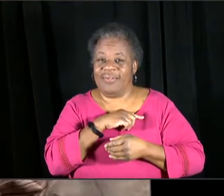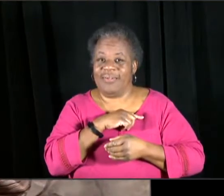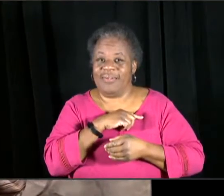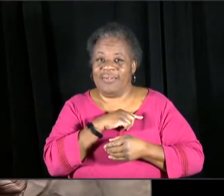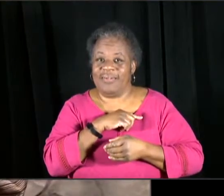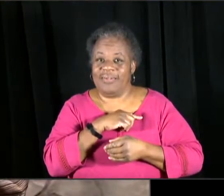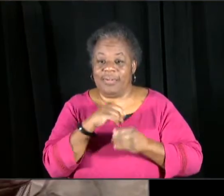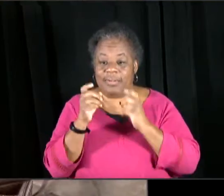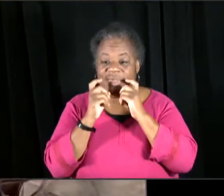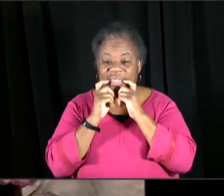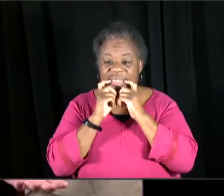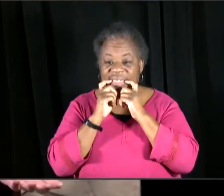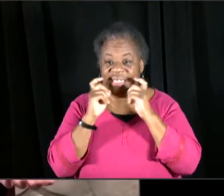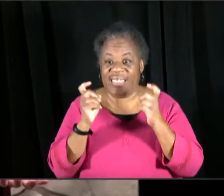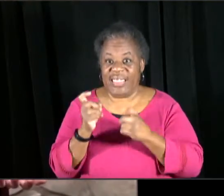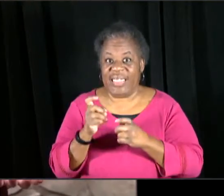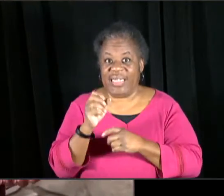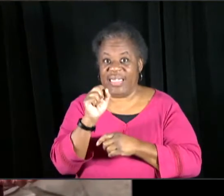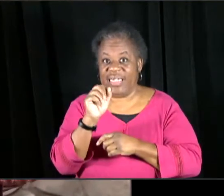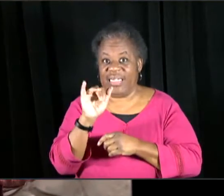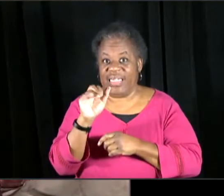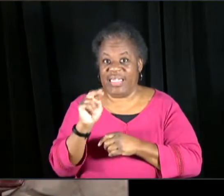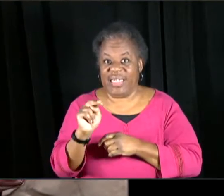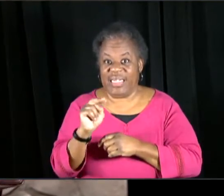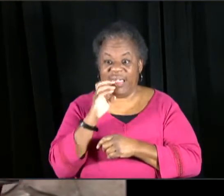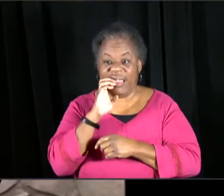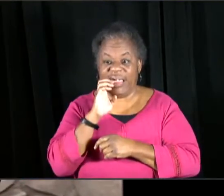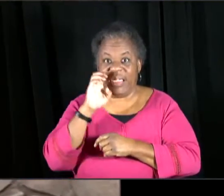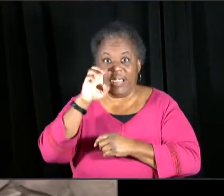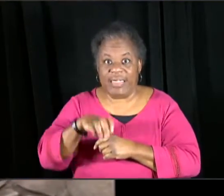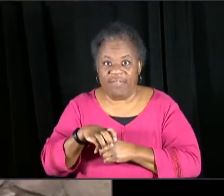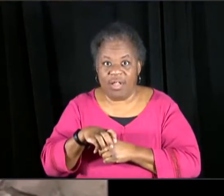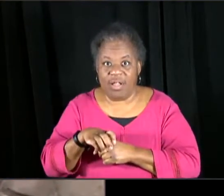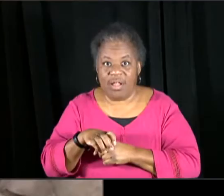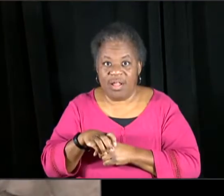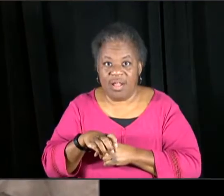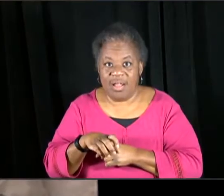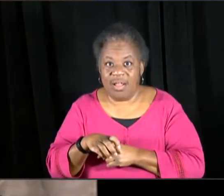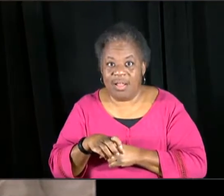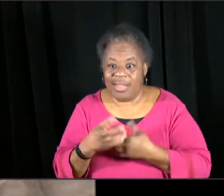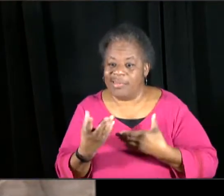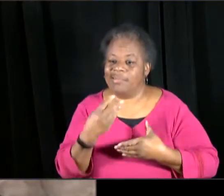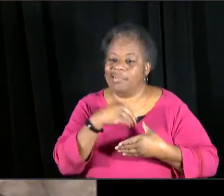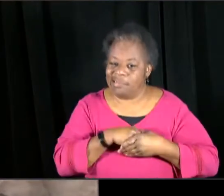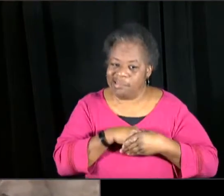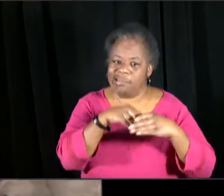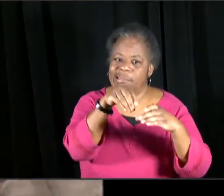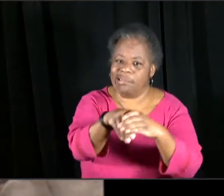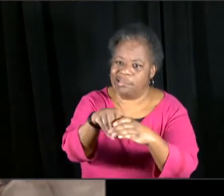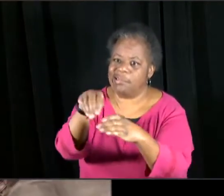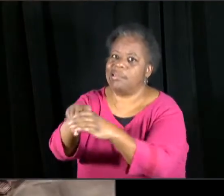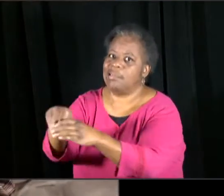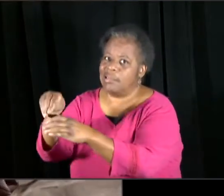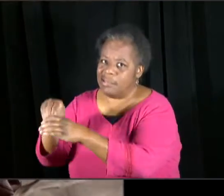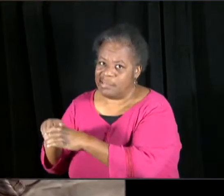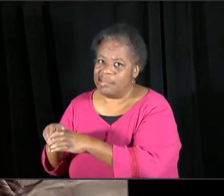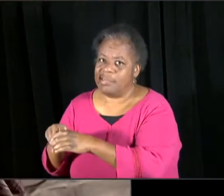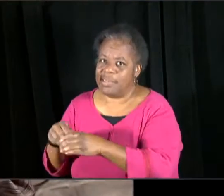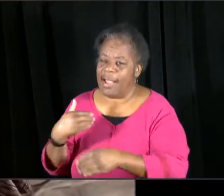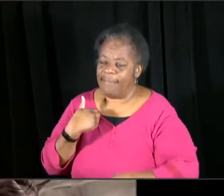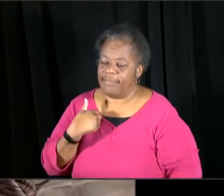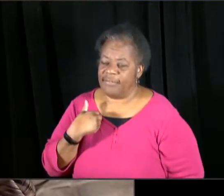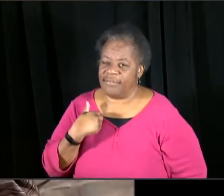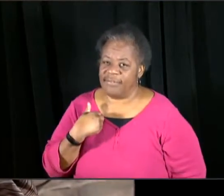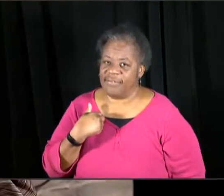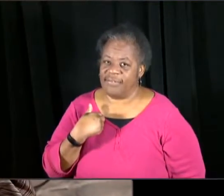And sin, or evil, whatever you want to call it, we've got that too. I came to that conclusion on my own.